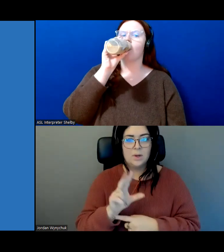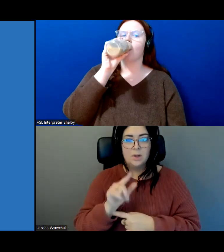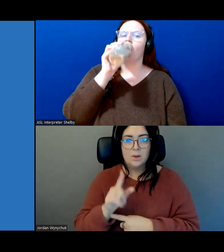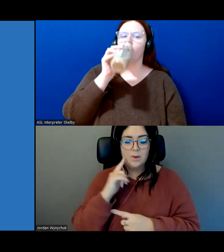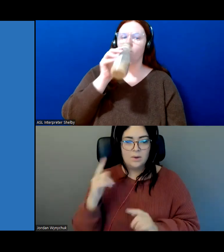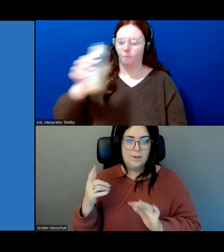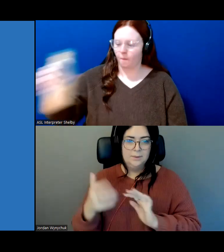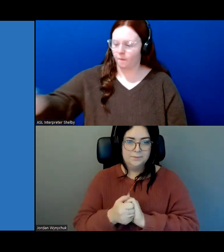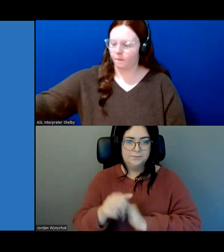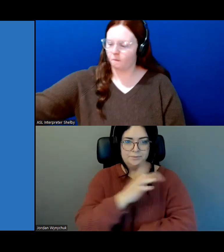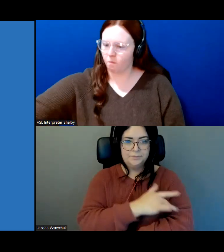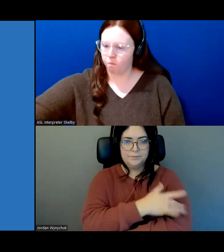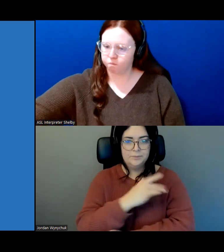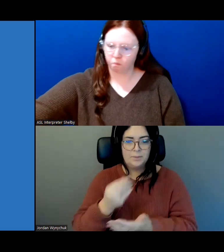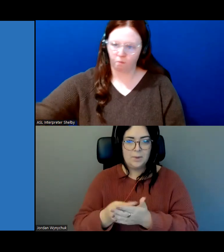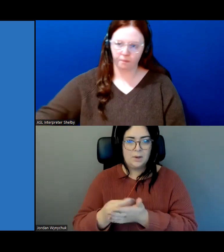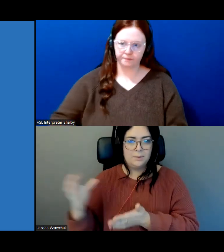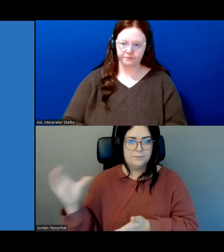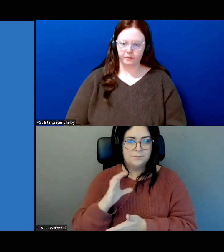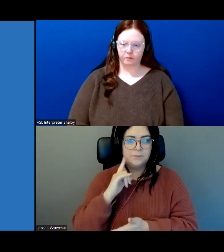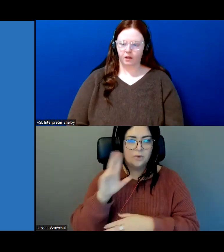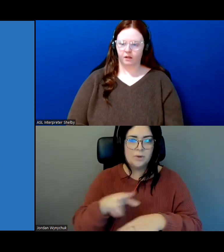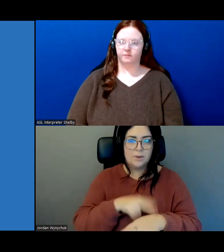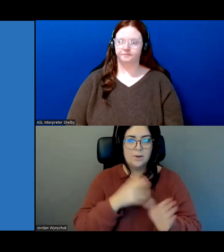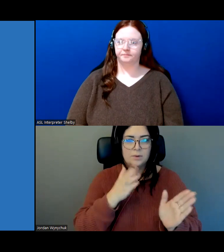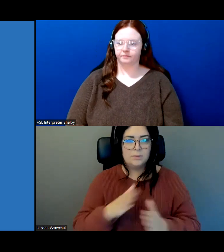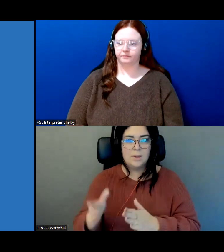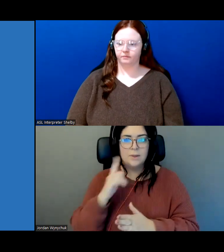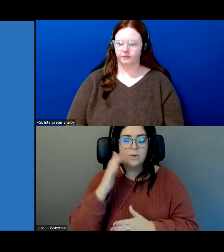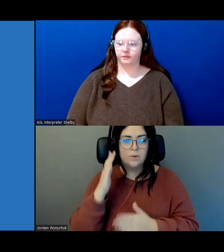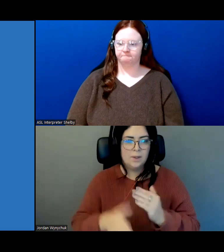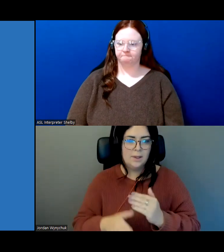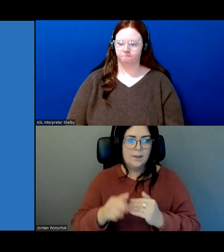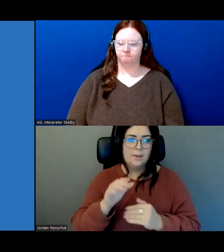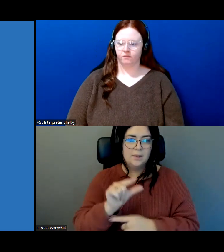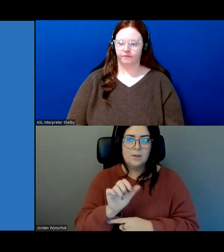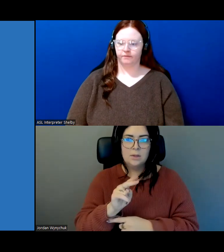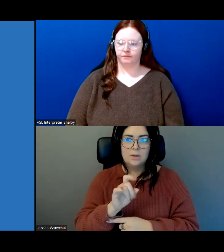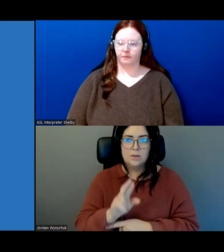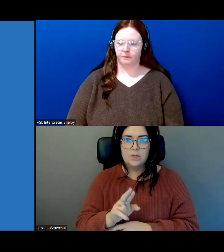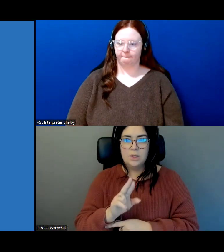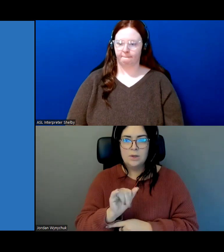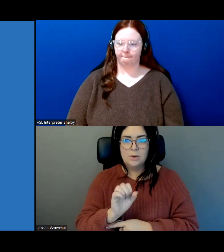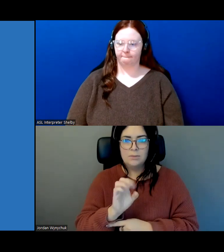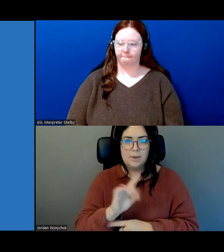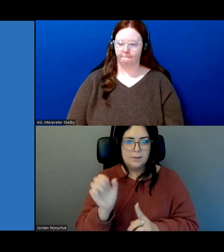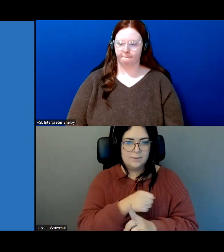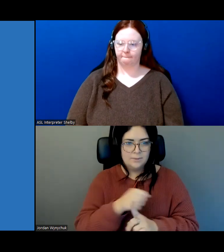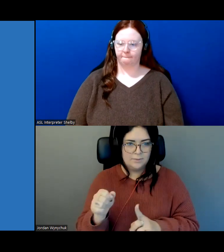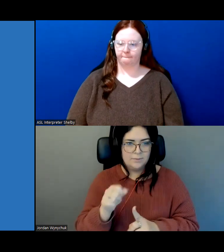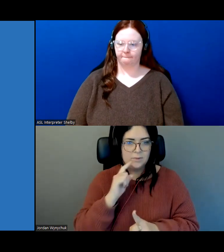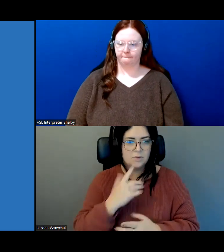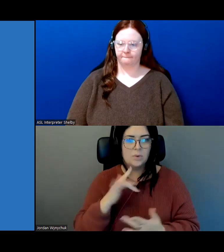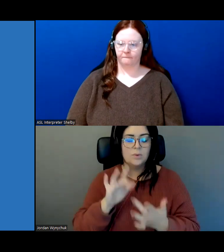National Plan to End Gender-Based Violence, to hire an outreach worker, fund development professional, and executive director for